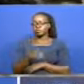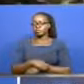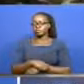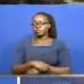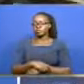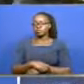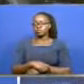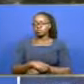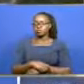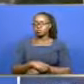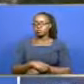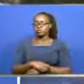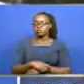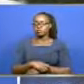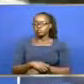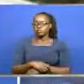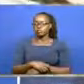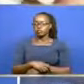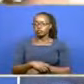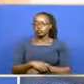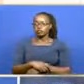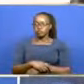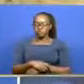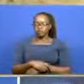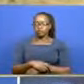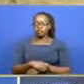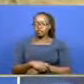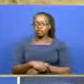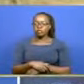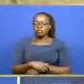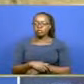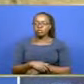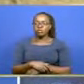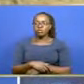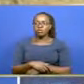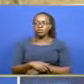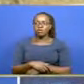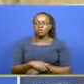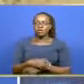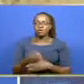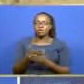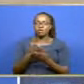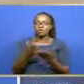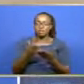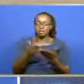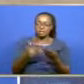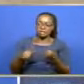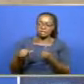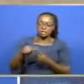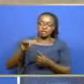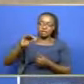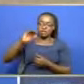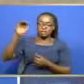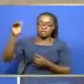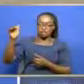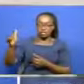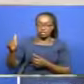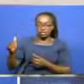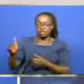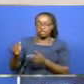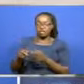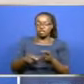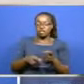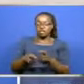Yeah. And you even brought me the wine. This is fantastic. The gem is surrounded by hills as well as River